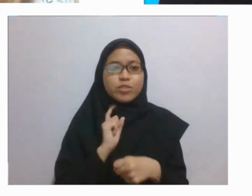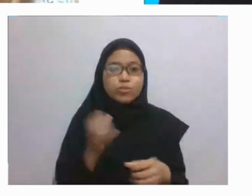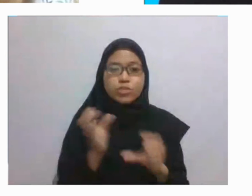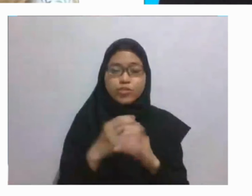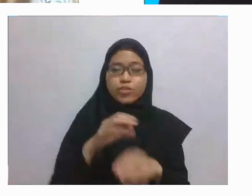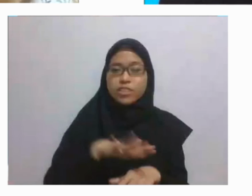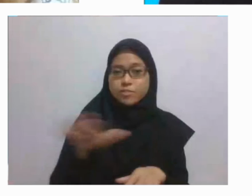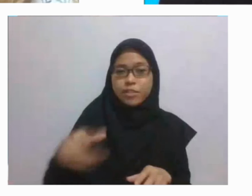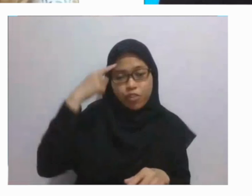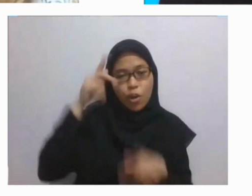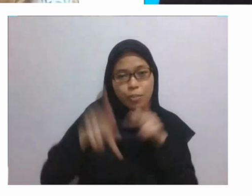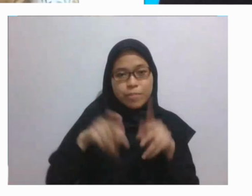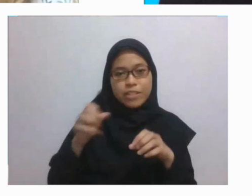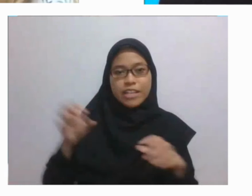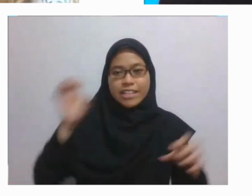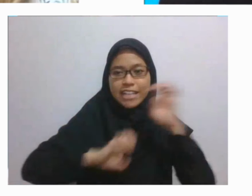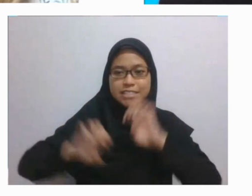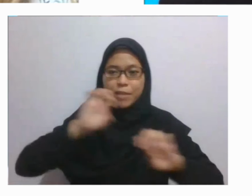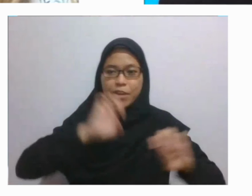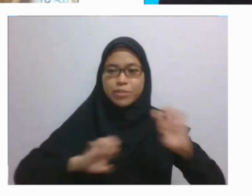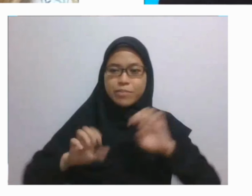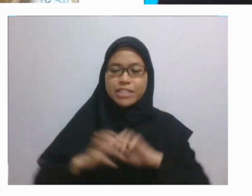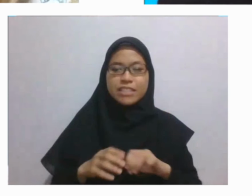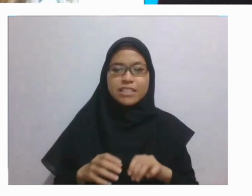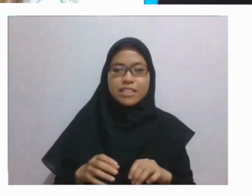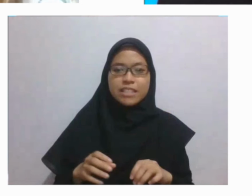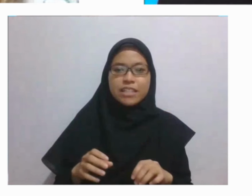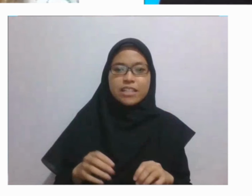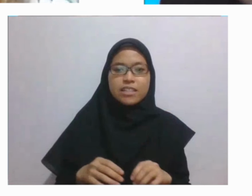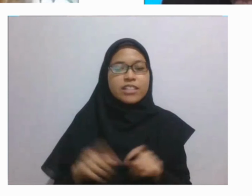things which sustainability means for them.